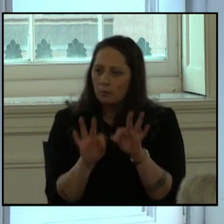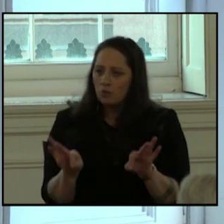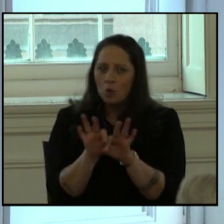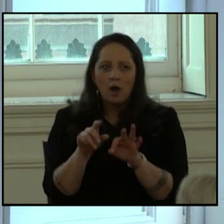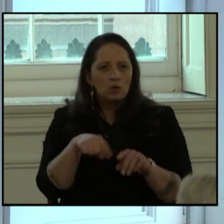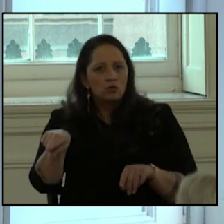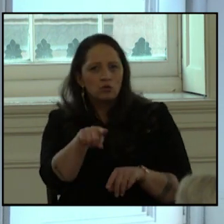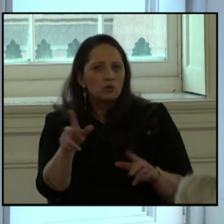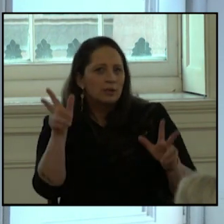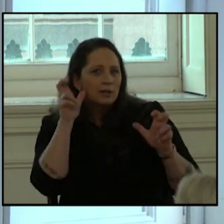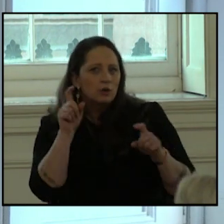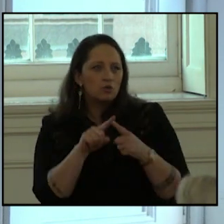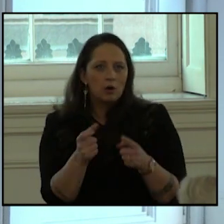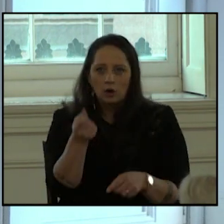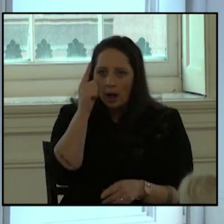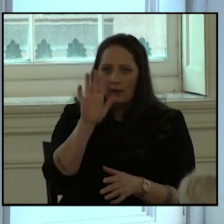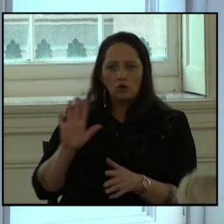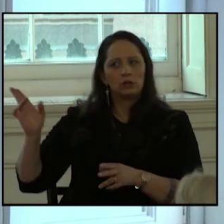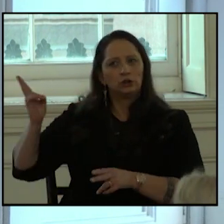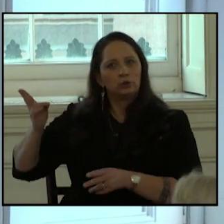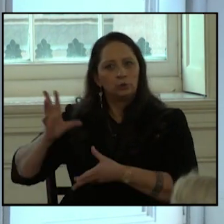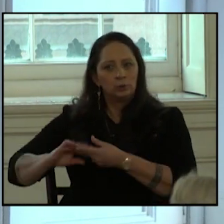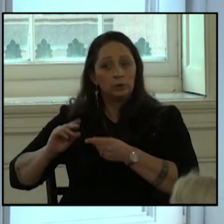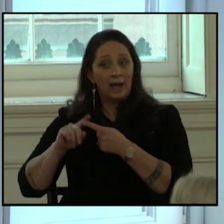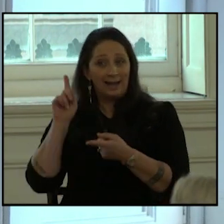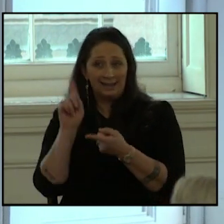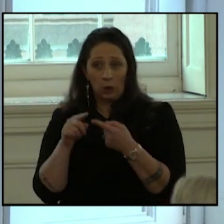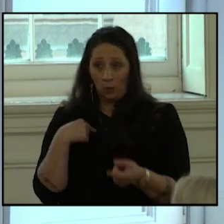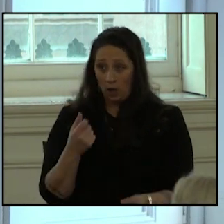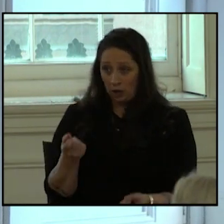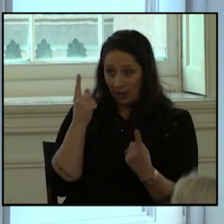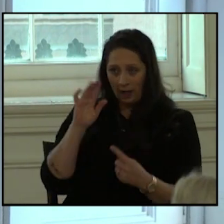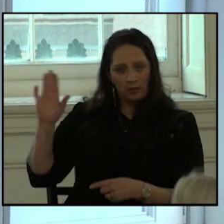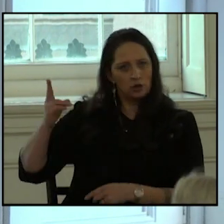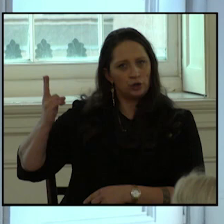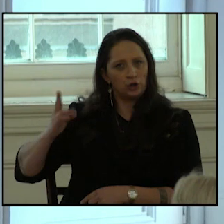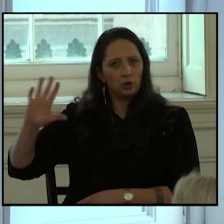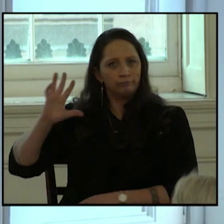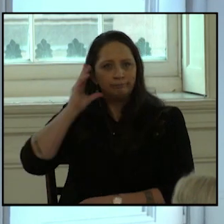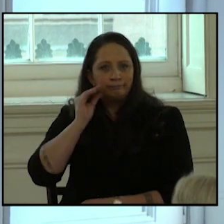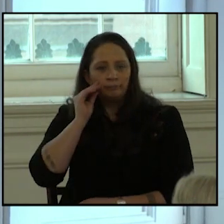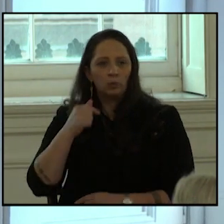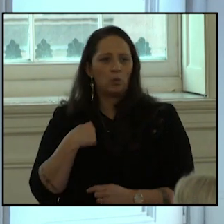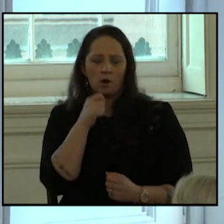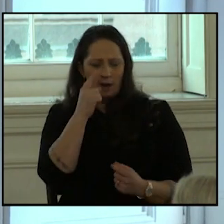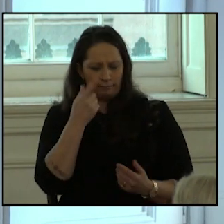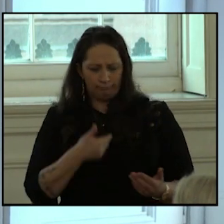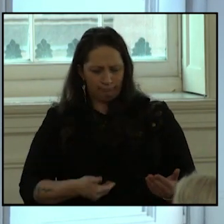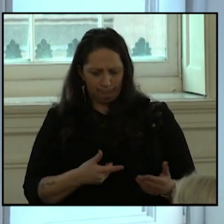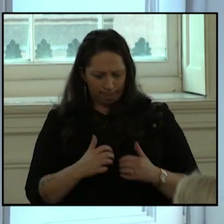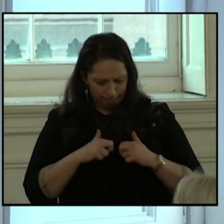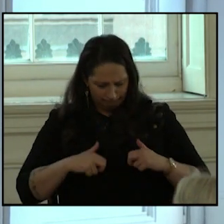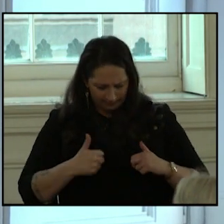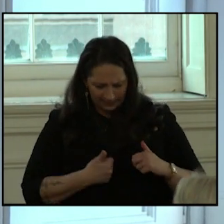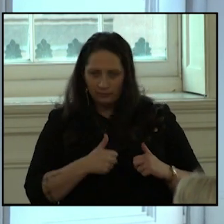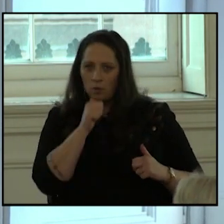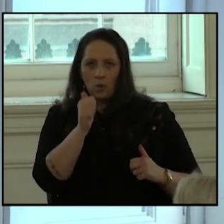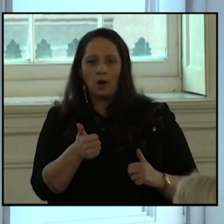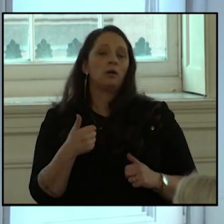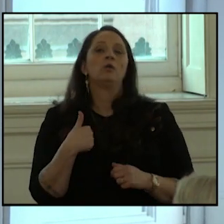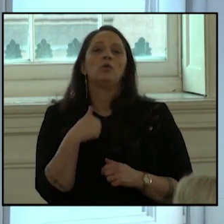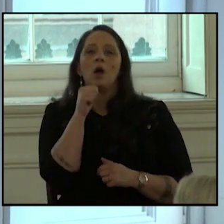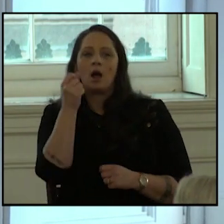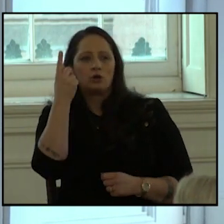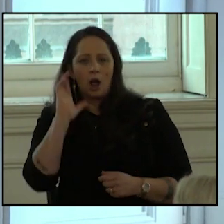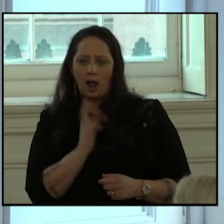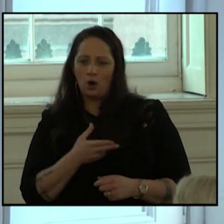and understand, because until we understand those stories, we don't understand ourselves, we don't understand our state, we don't